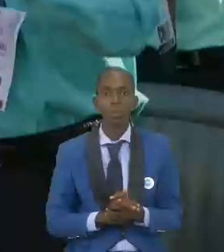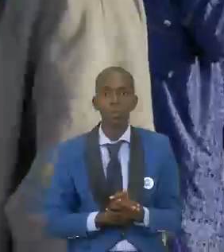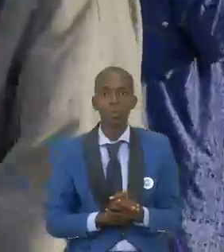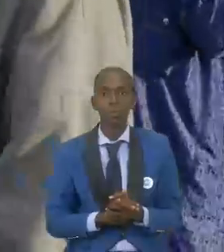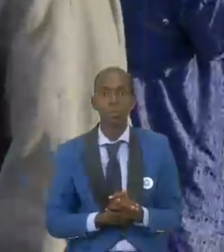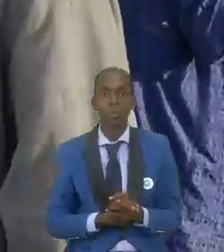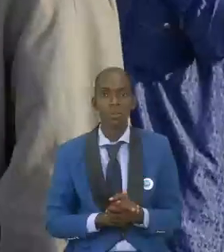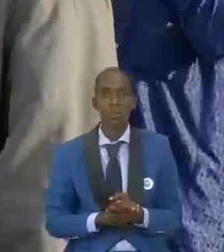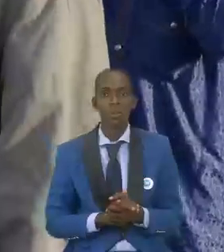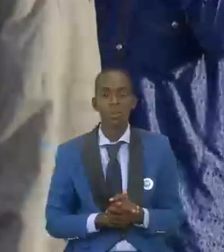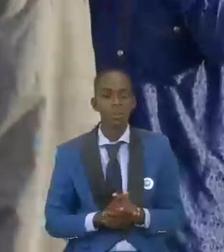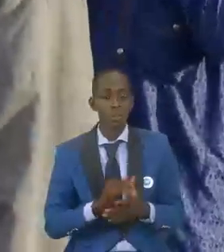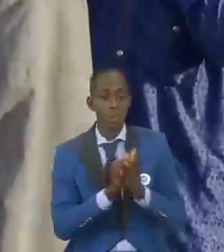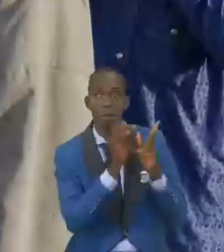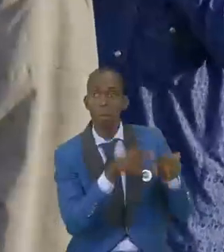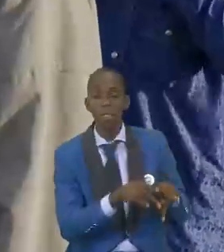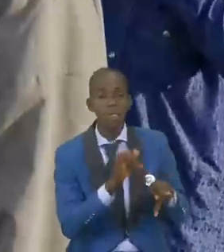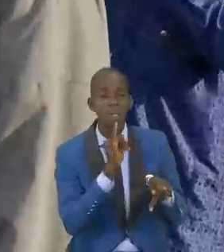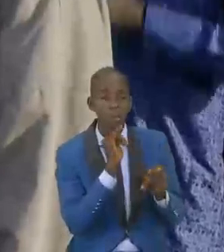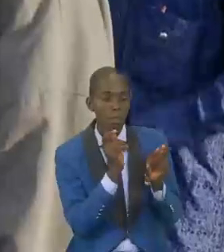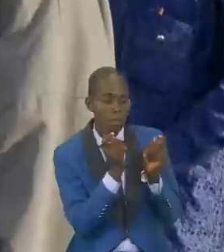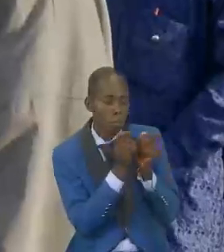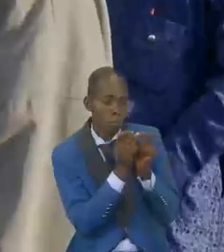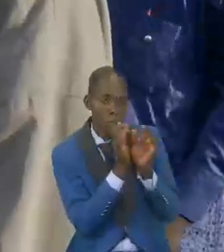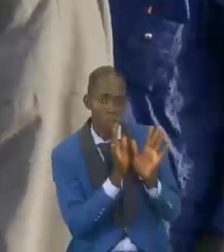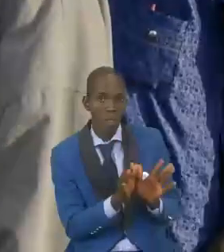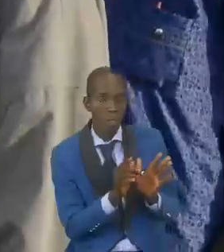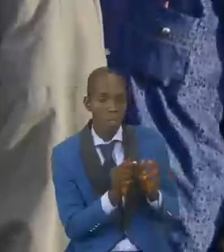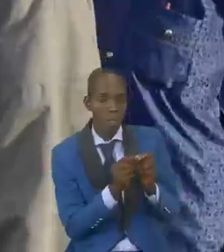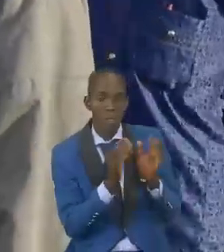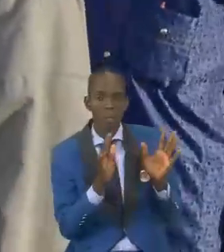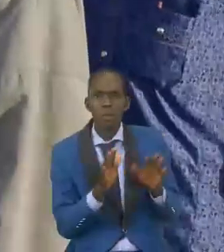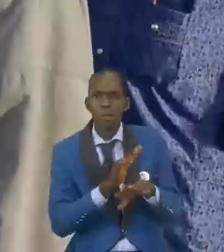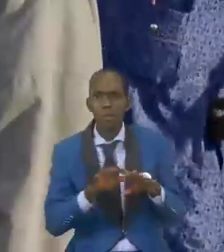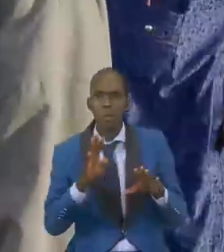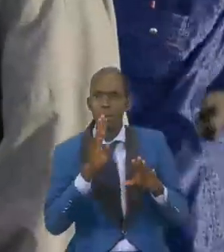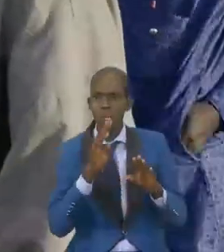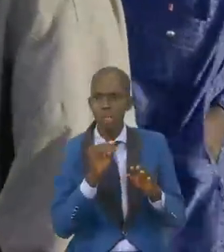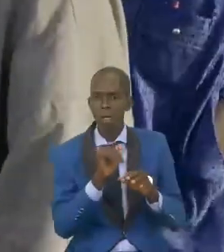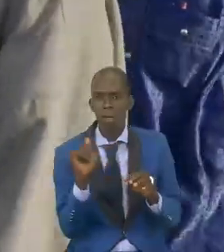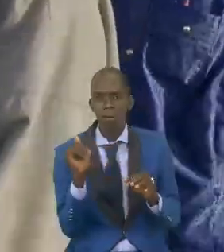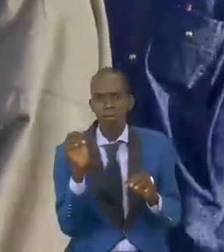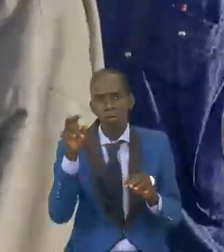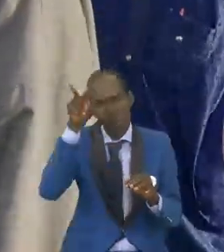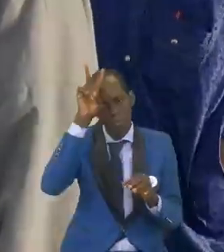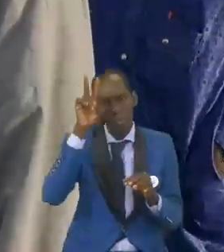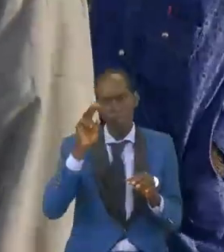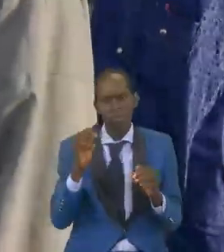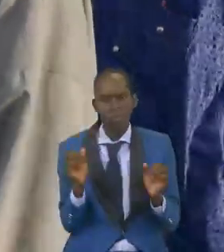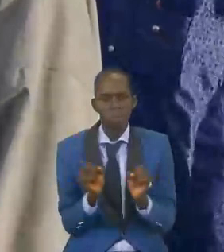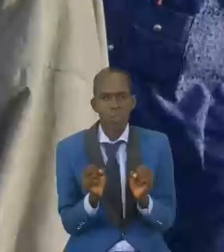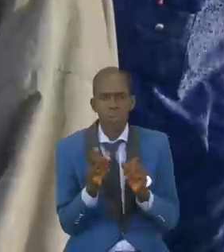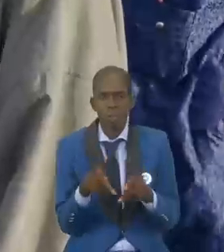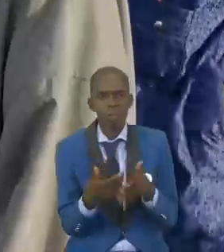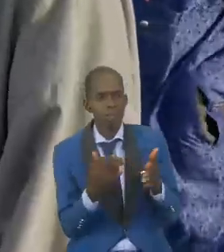He's a conspirator. Don't be a coward before him. Stand